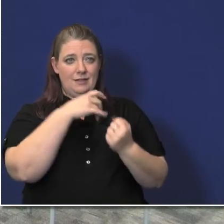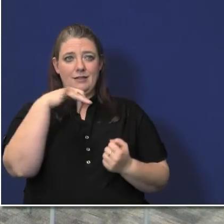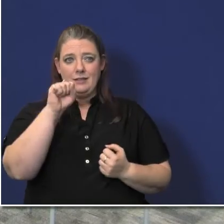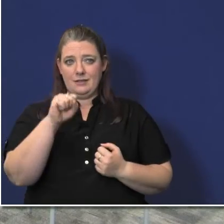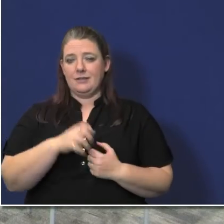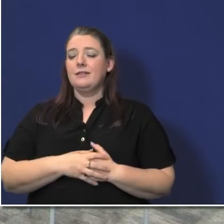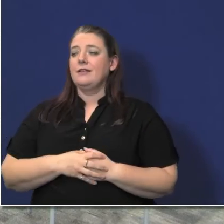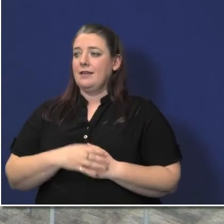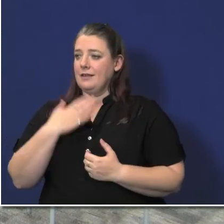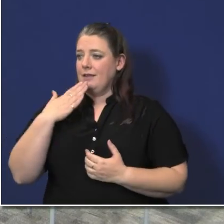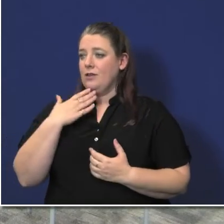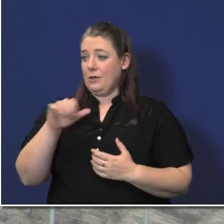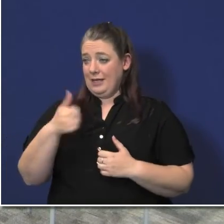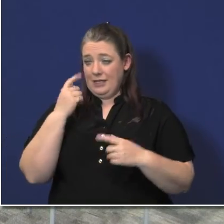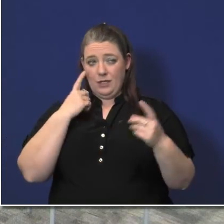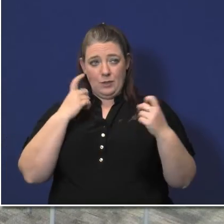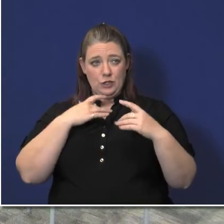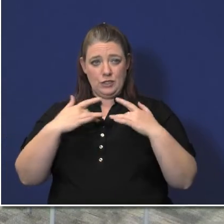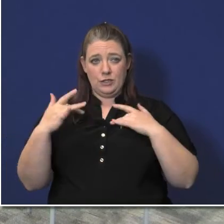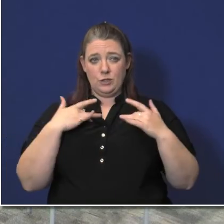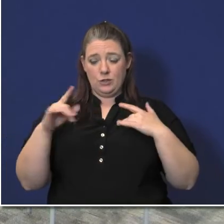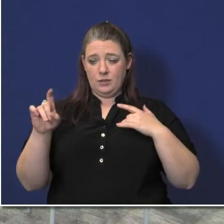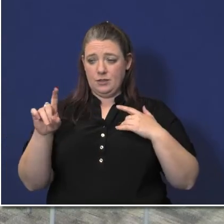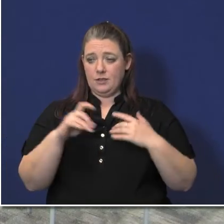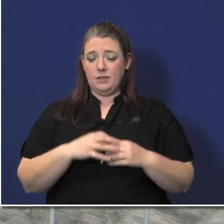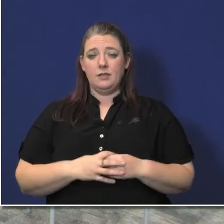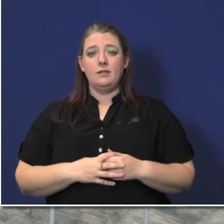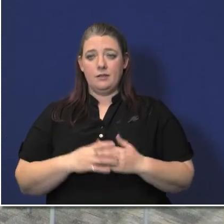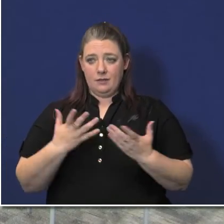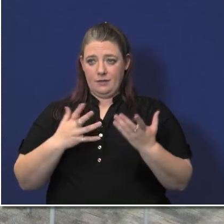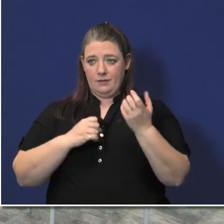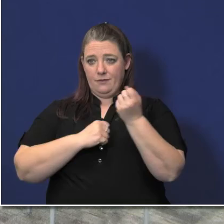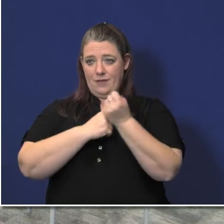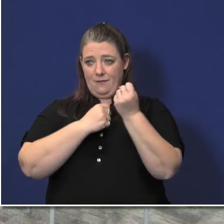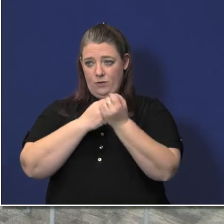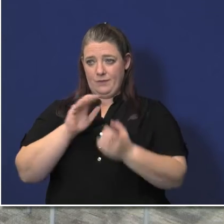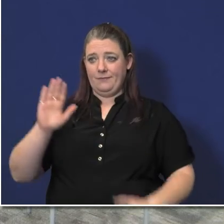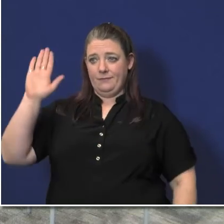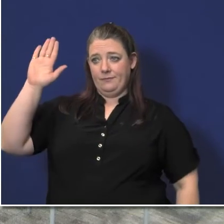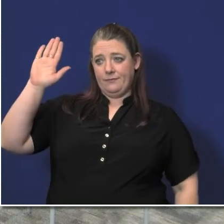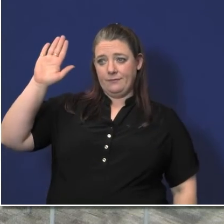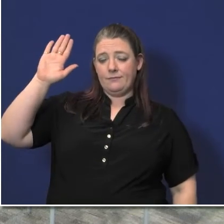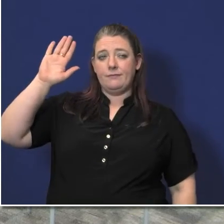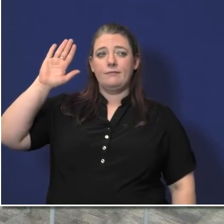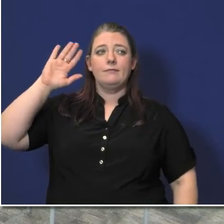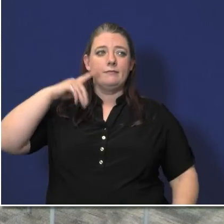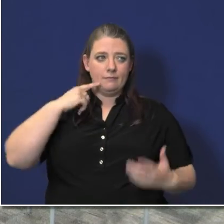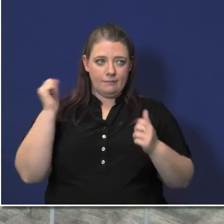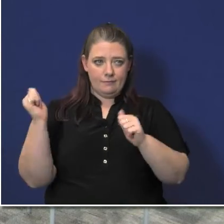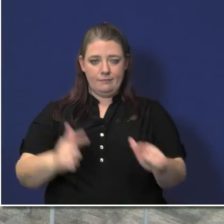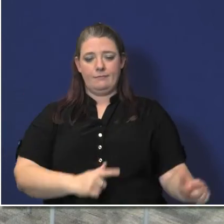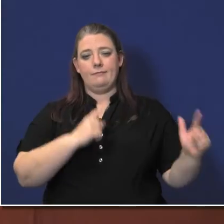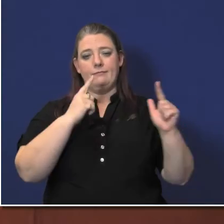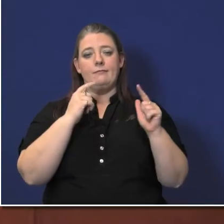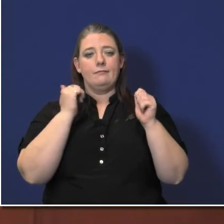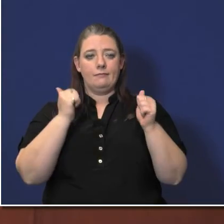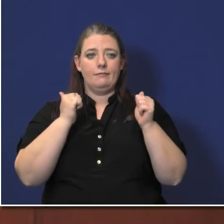Ms. Heineman. Any questions or concerns? All in favor, raise your right hand. And that's unanimous. Thank